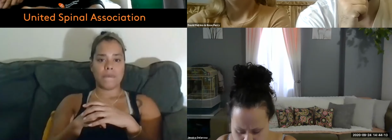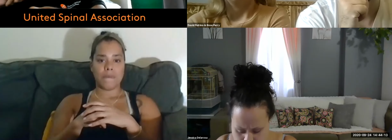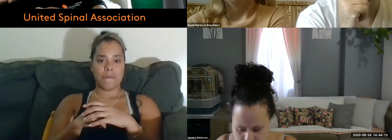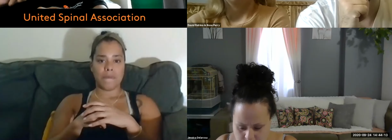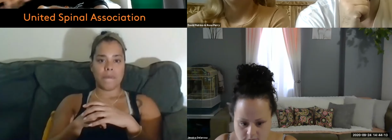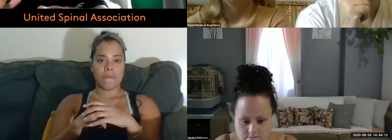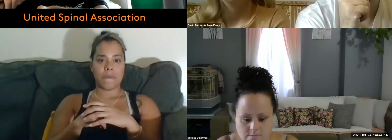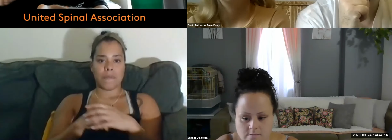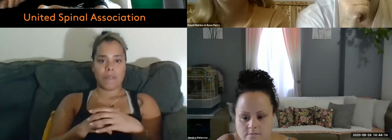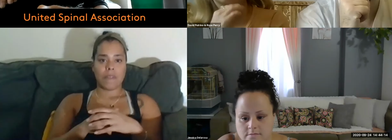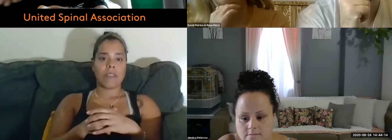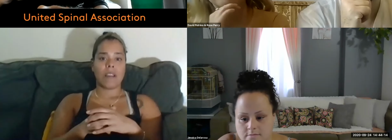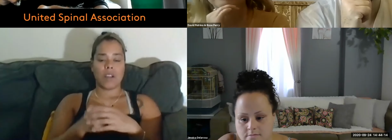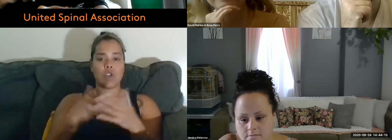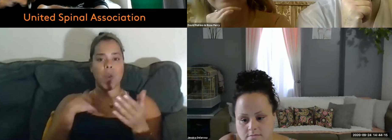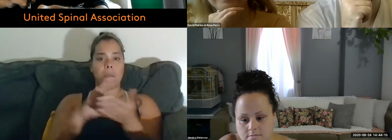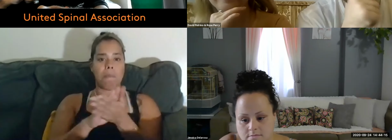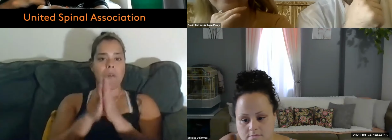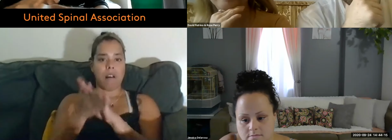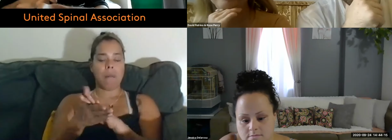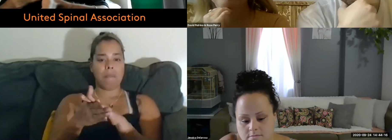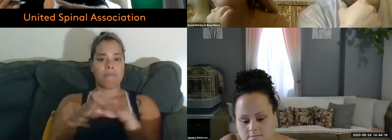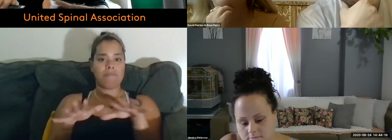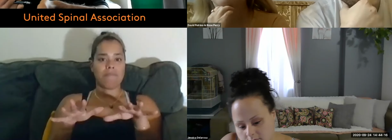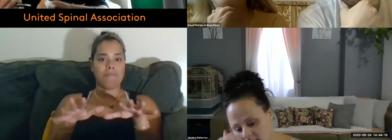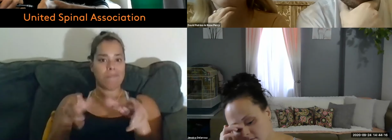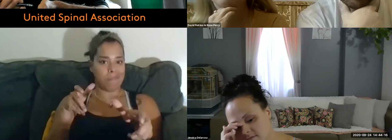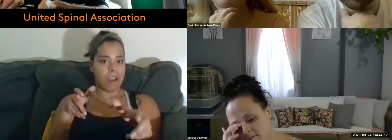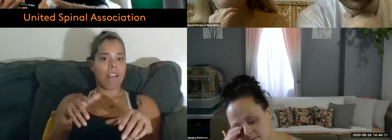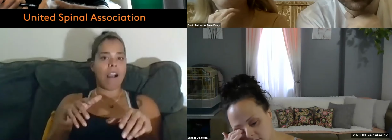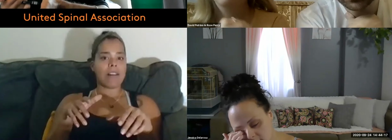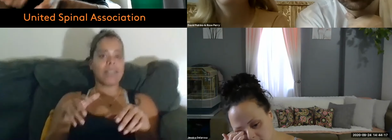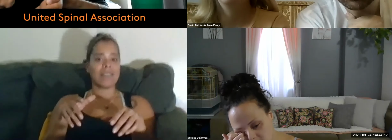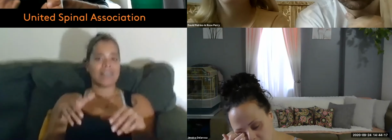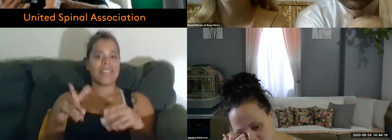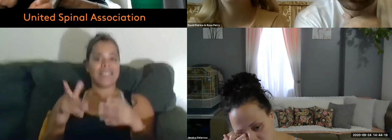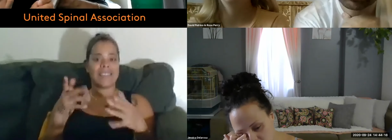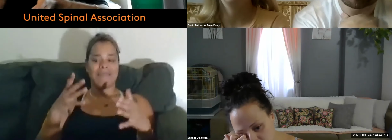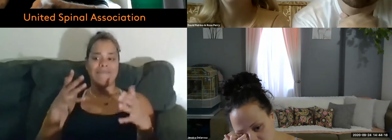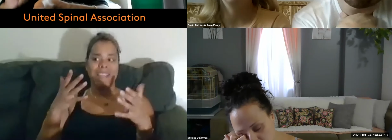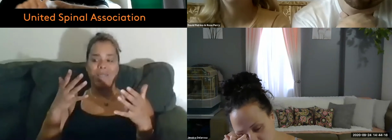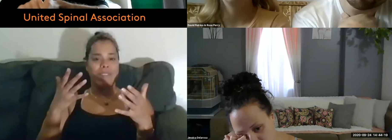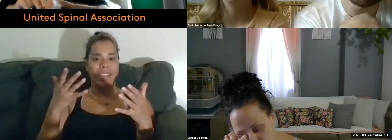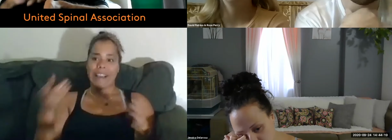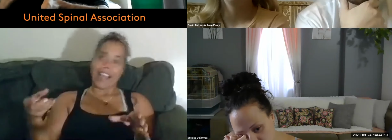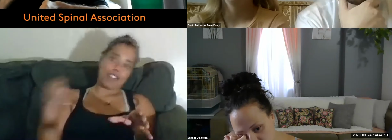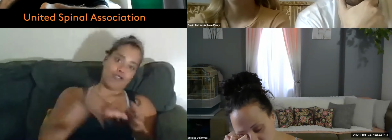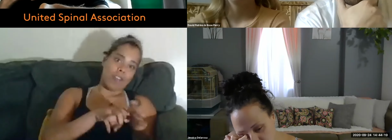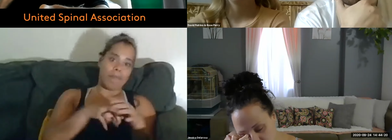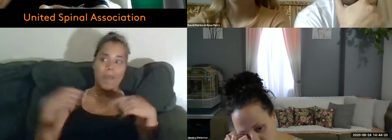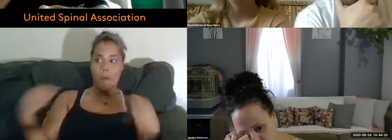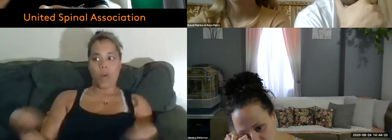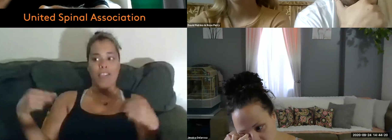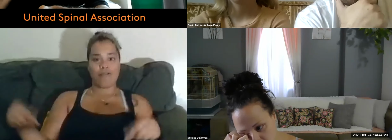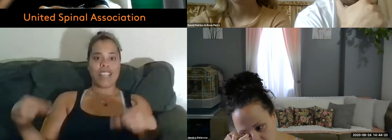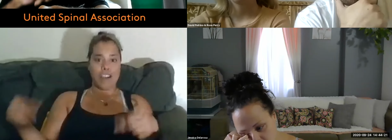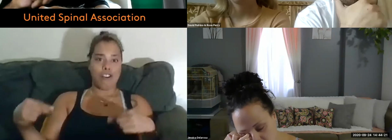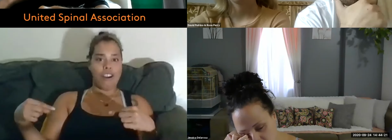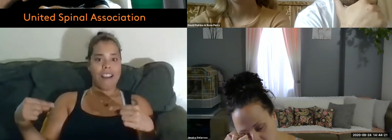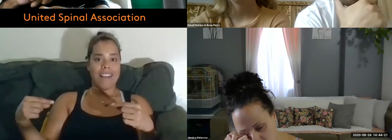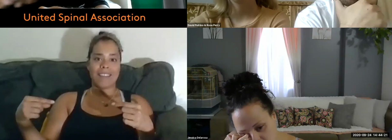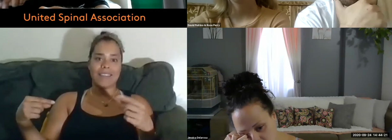becoming paralyzed, it made the wheelchair kind of first-hand nature. I got on and like, yeah,